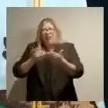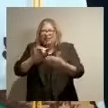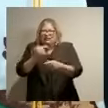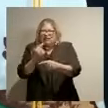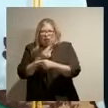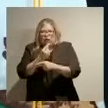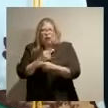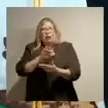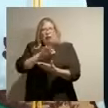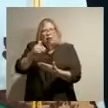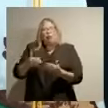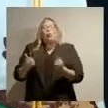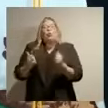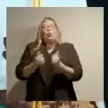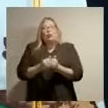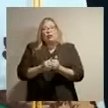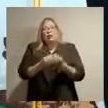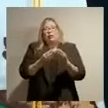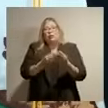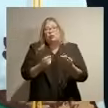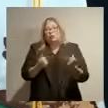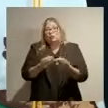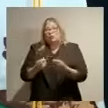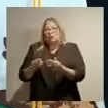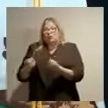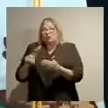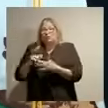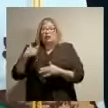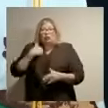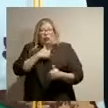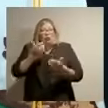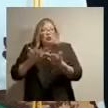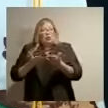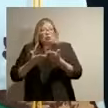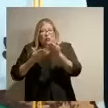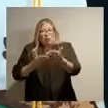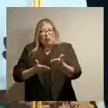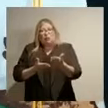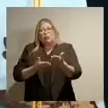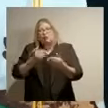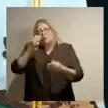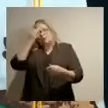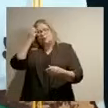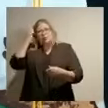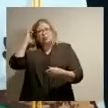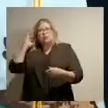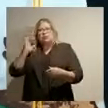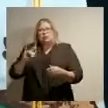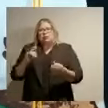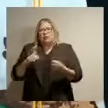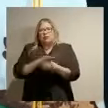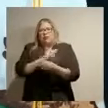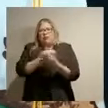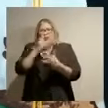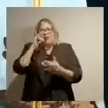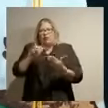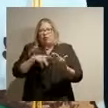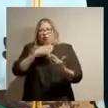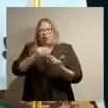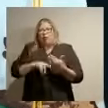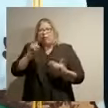with the solutions that we have proposed, the total amount of funding for that program is now